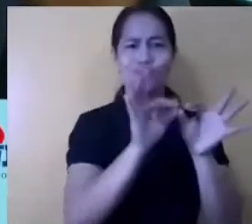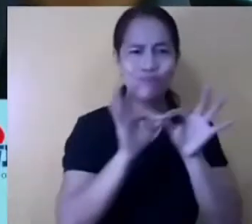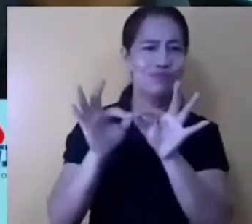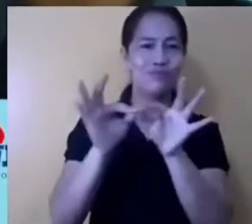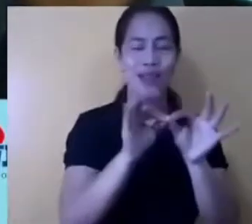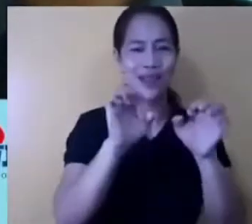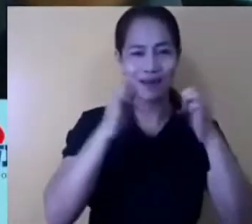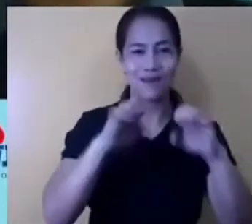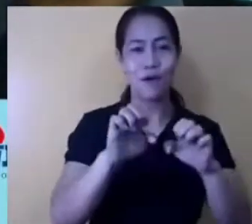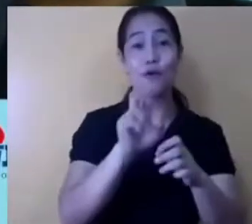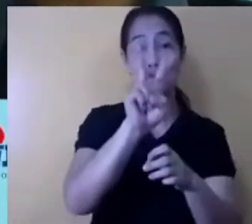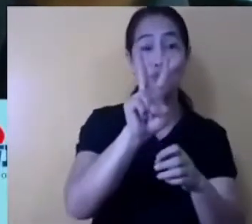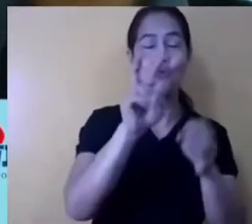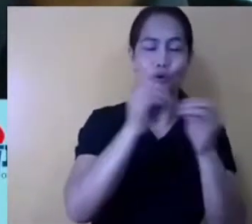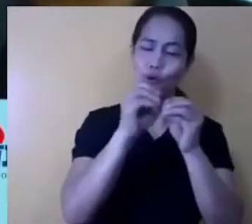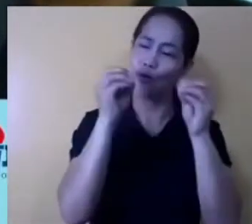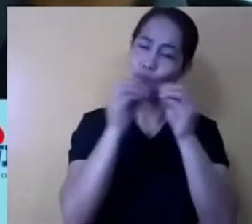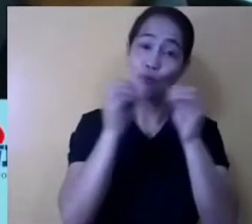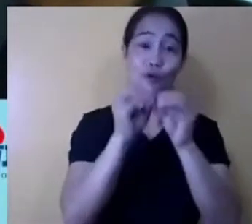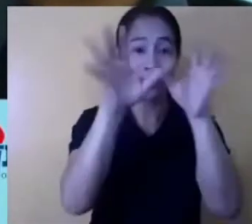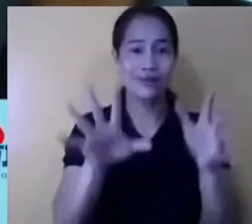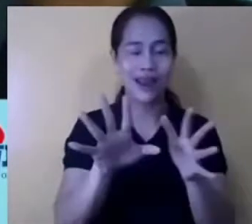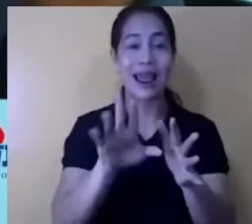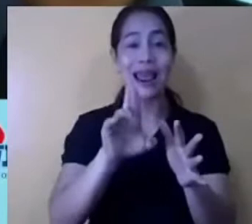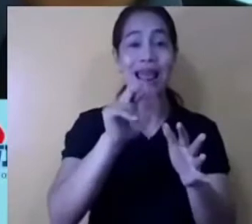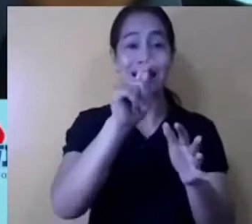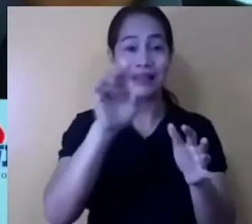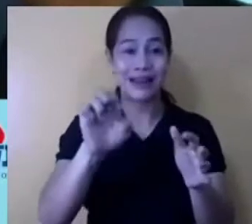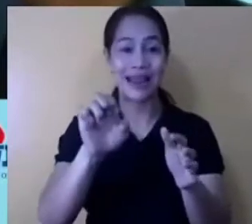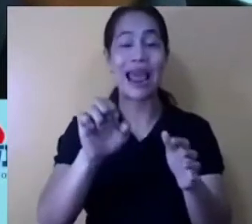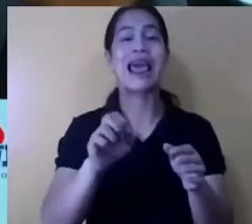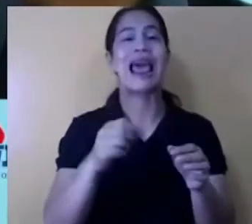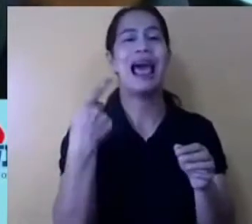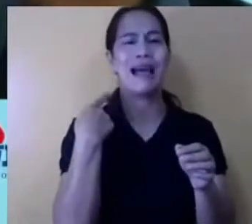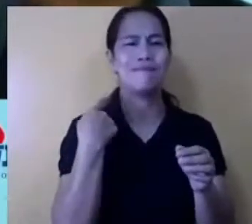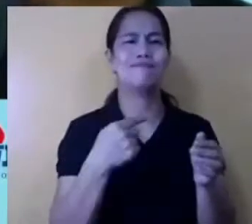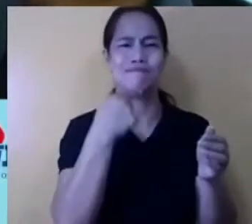more teachers, the ratee should specify and provide annotations of